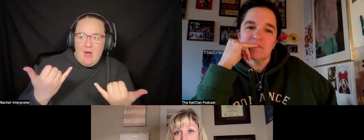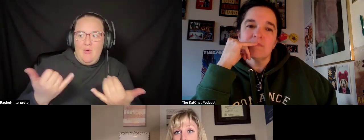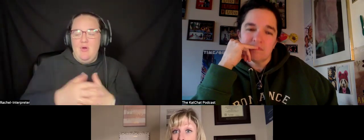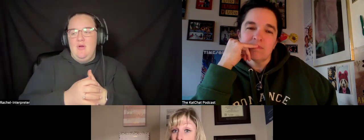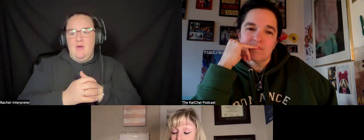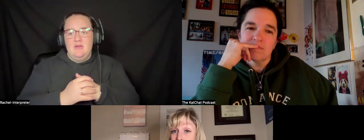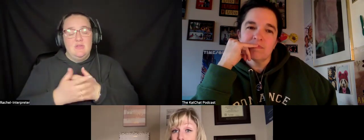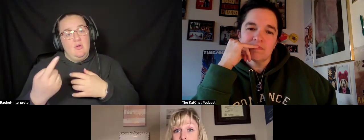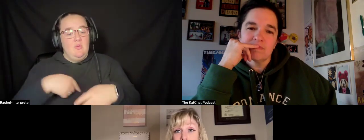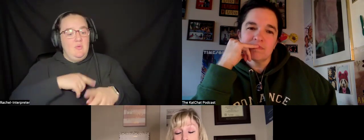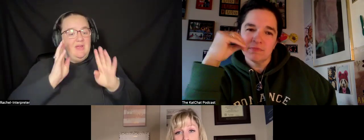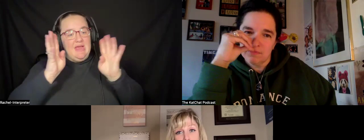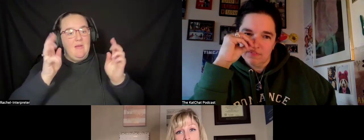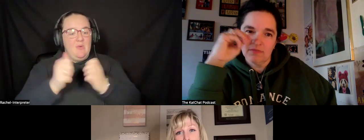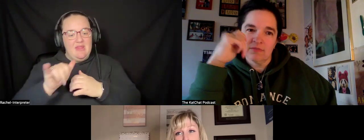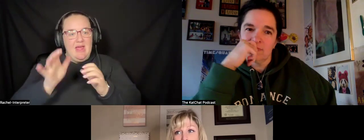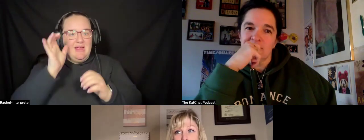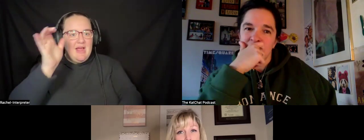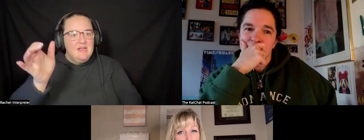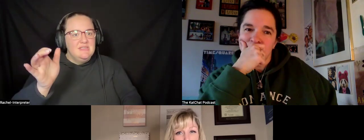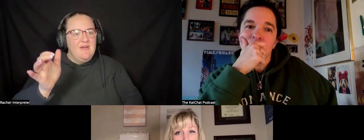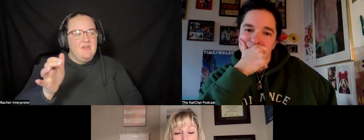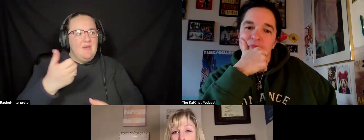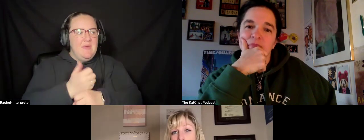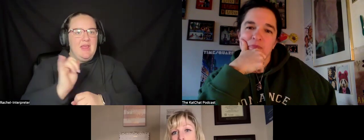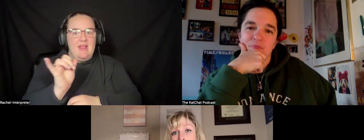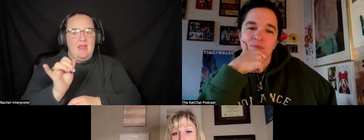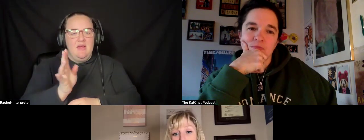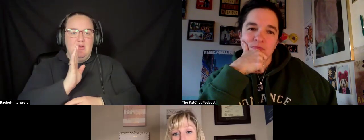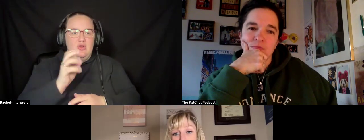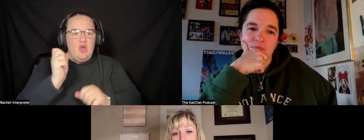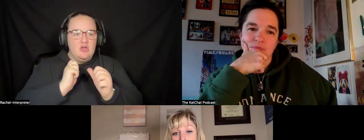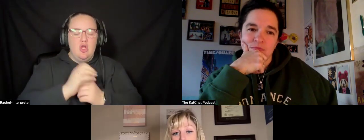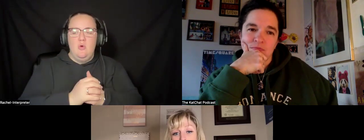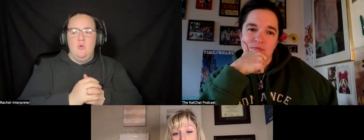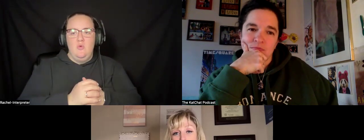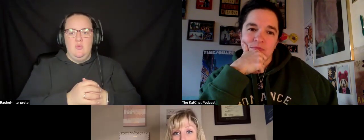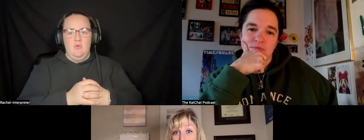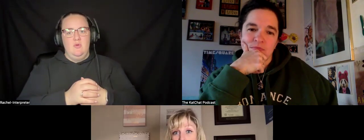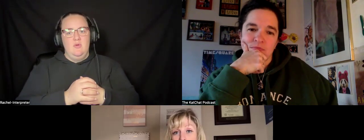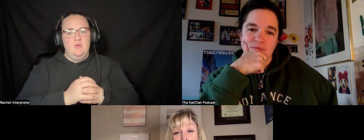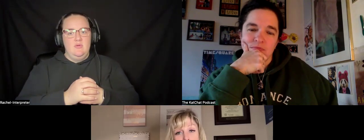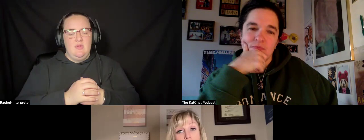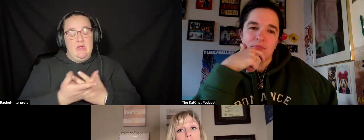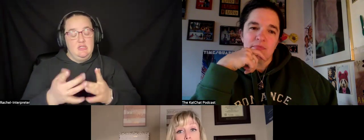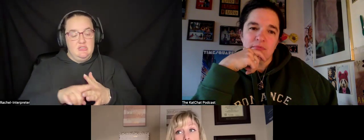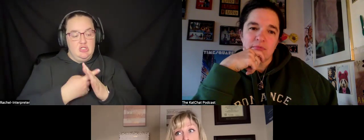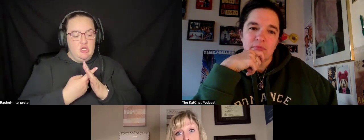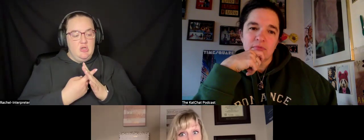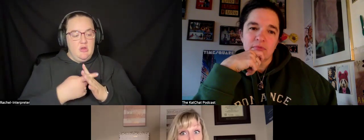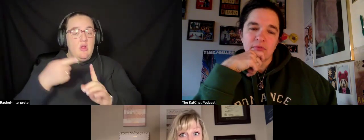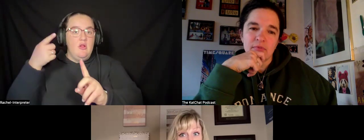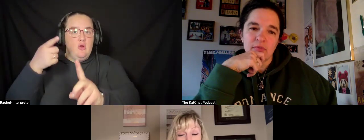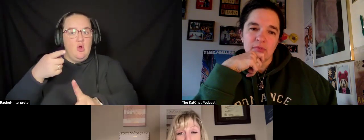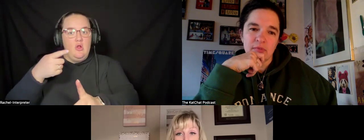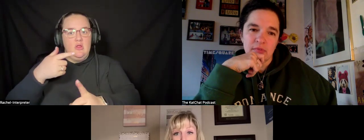with the Crown Chats concept of kind of making it like a talk show. And at least to start, and the goal would be to actually